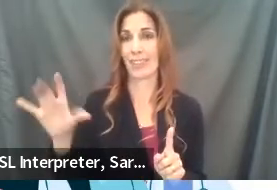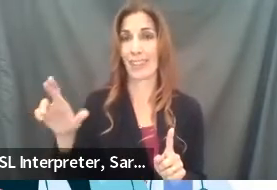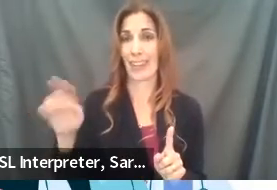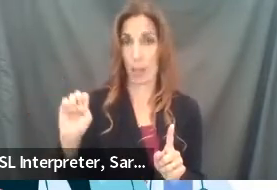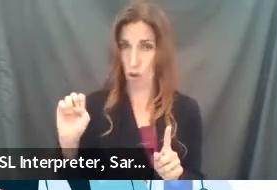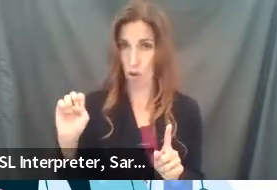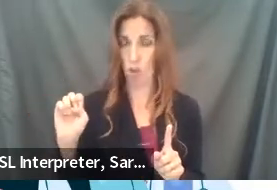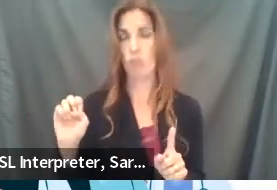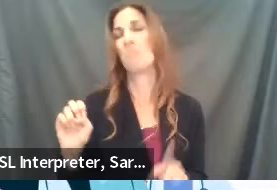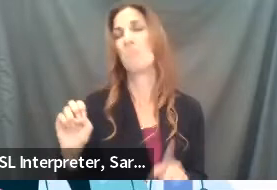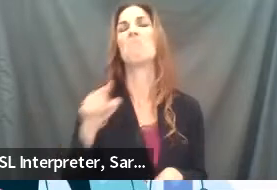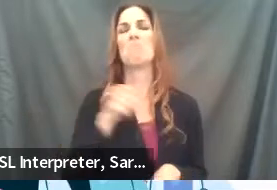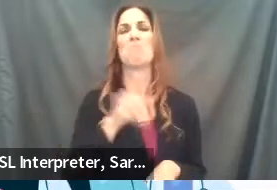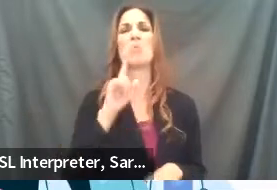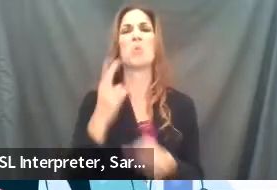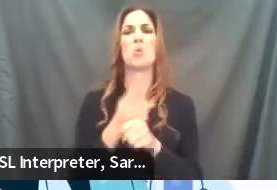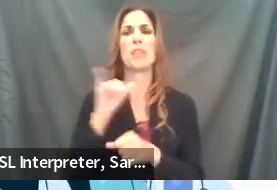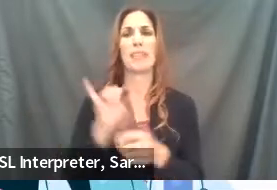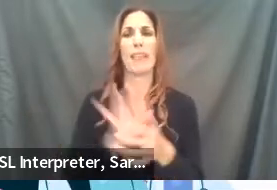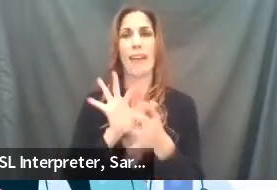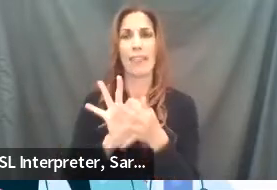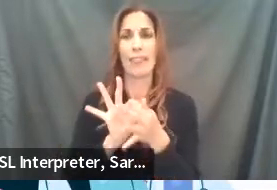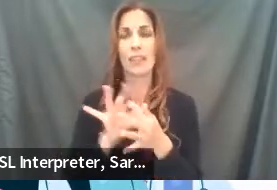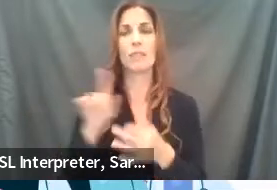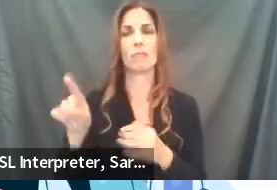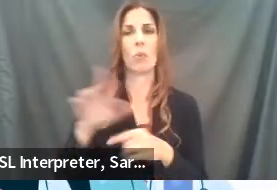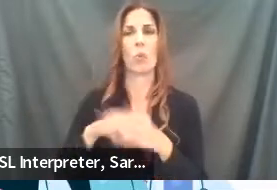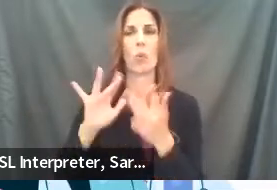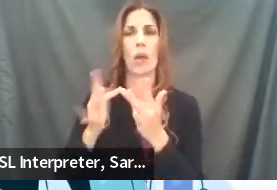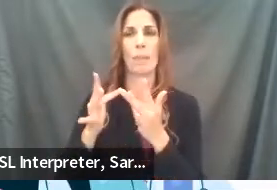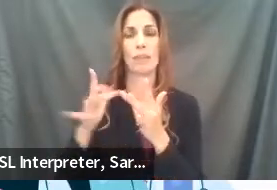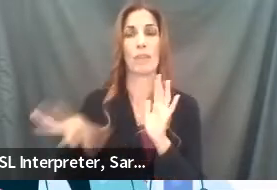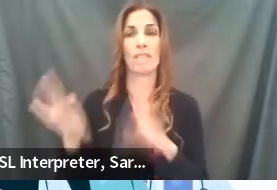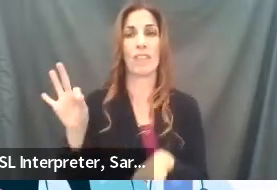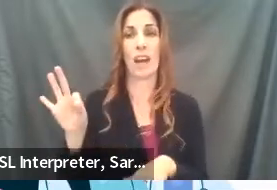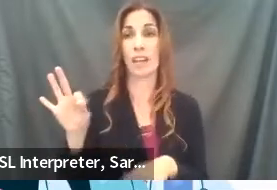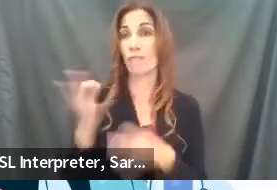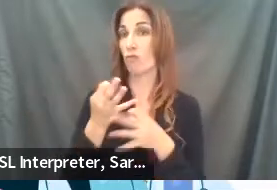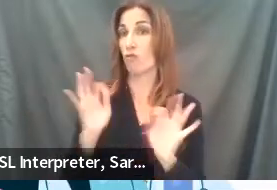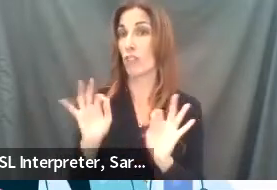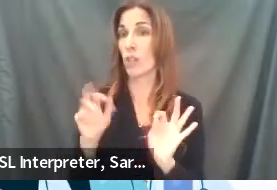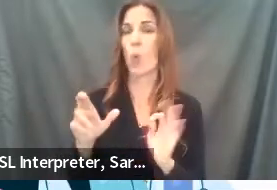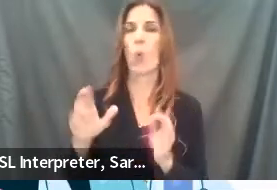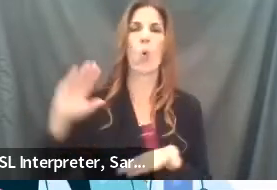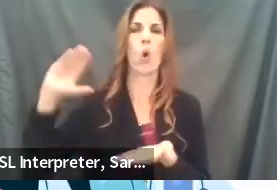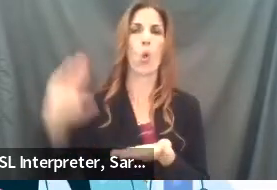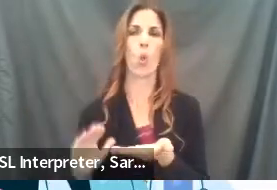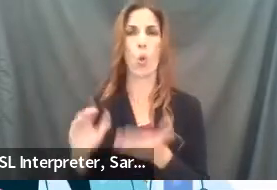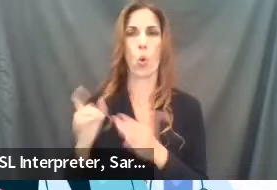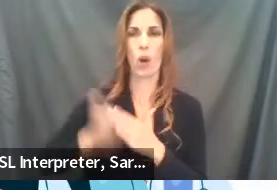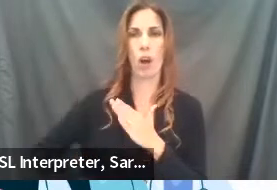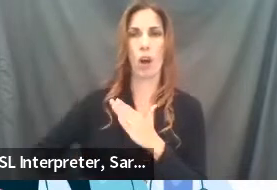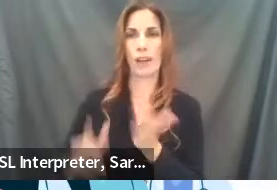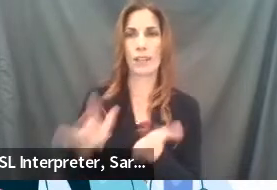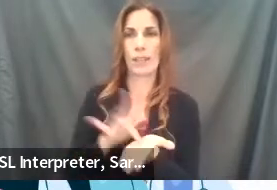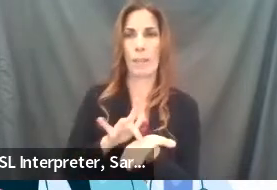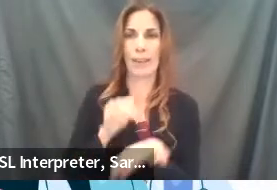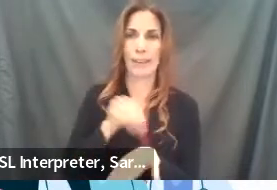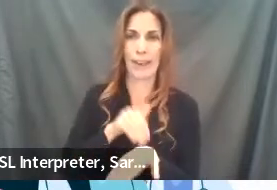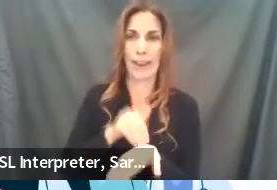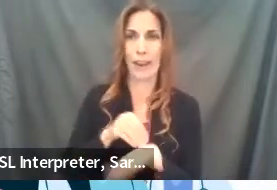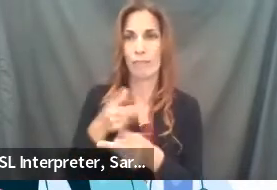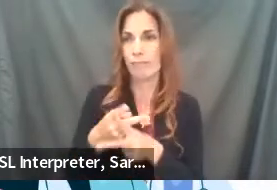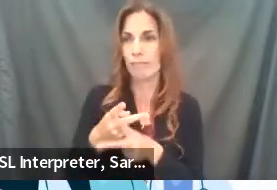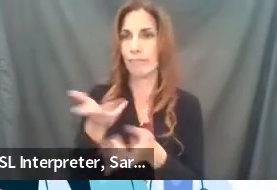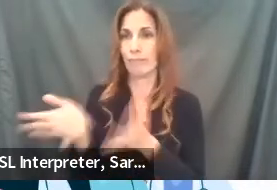www.phila.gov/primary-care. And so you can go to this website to find a free or low-cost medical care, even if you